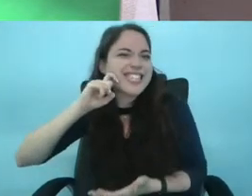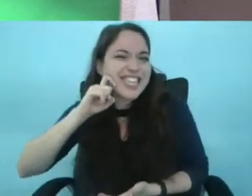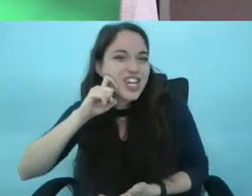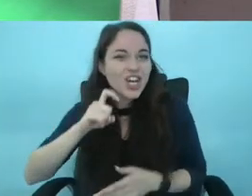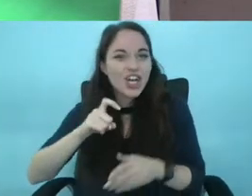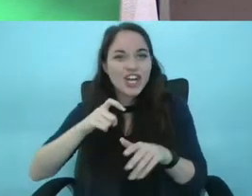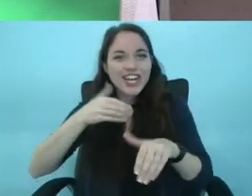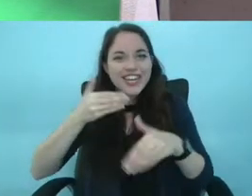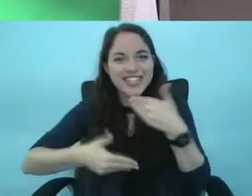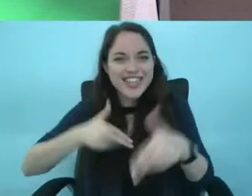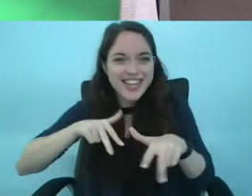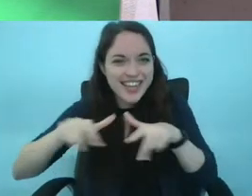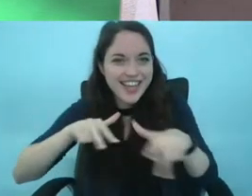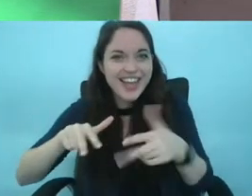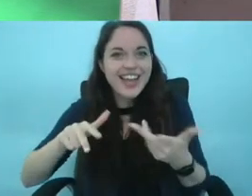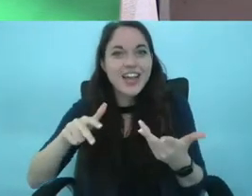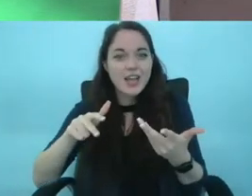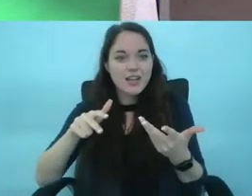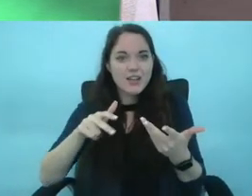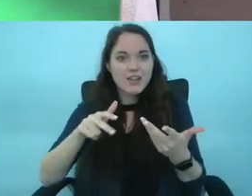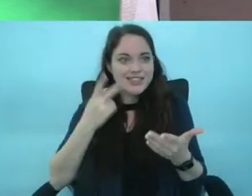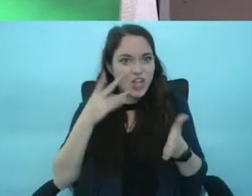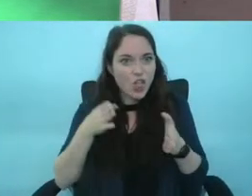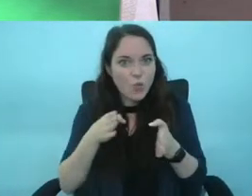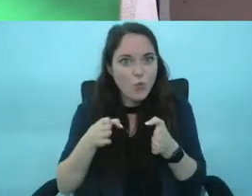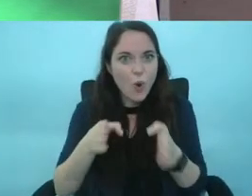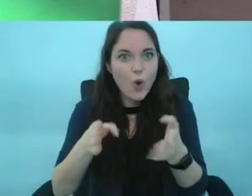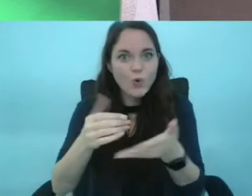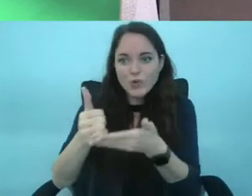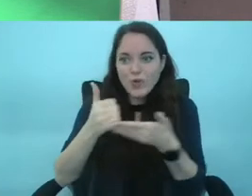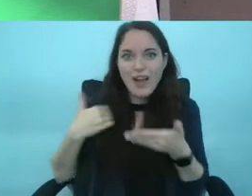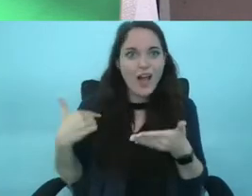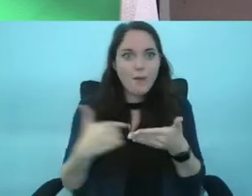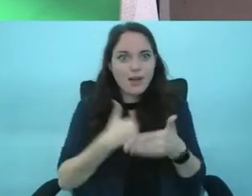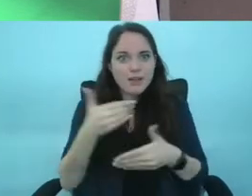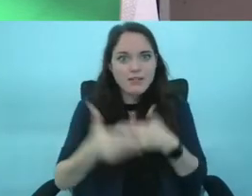be better and to grow, to meet hardship, grief,